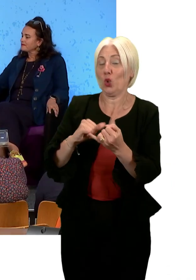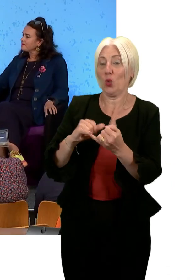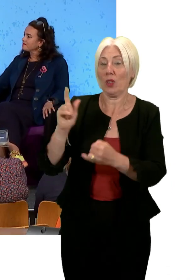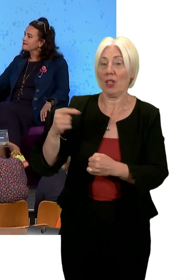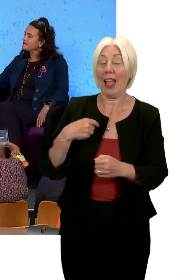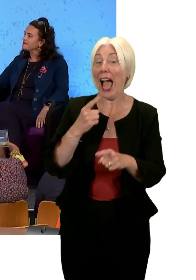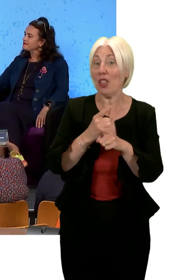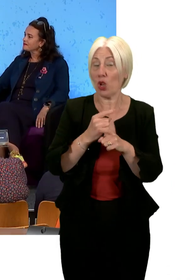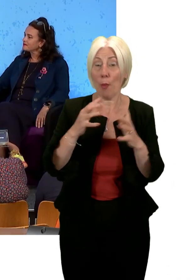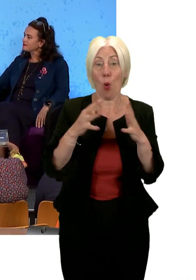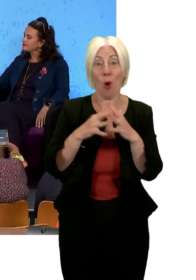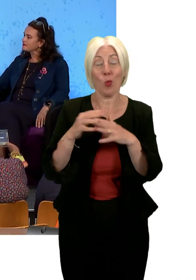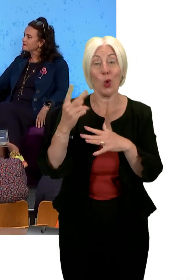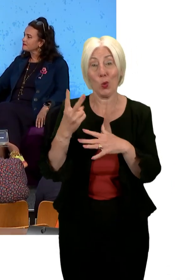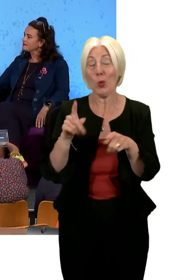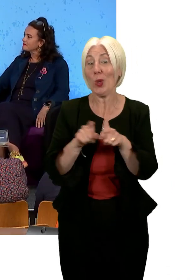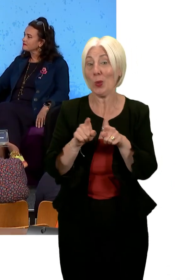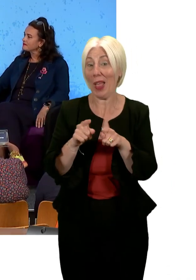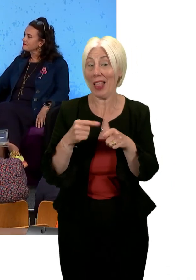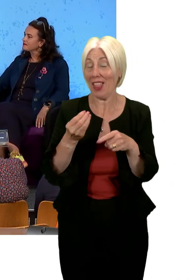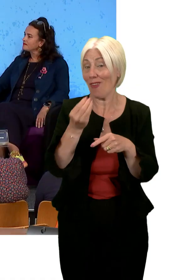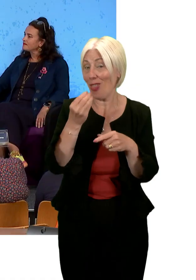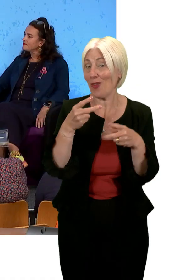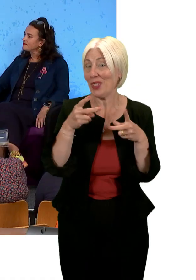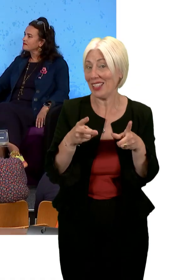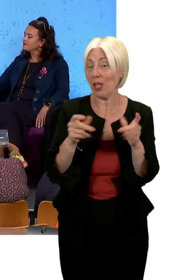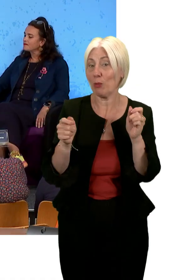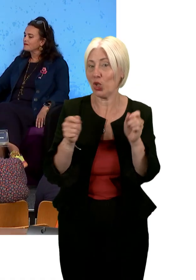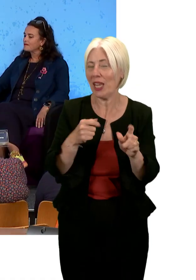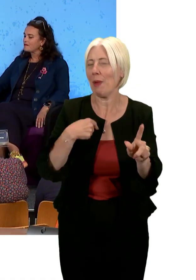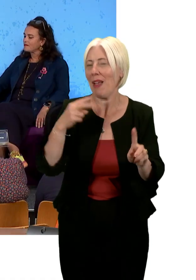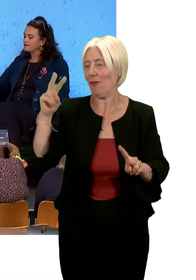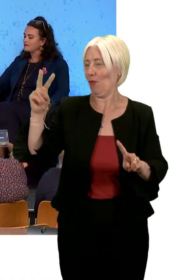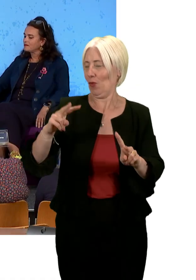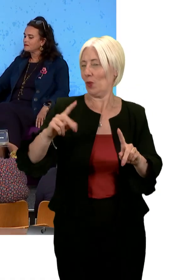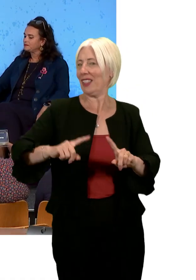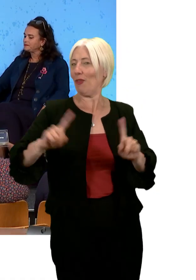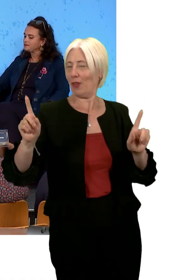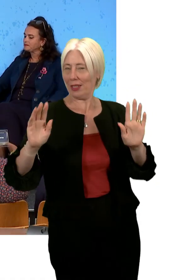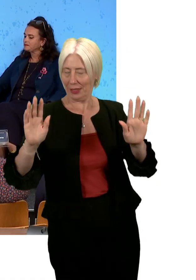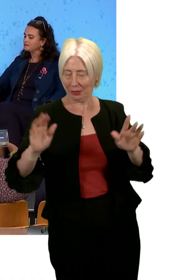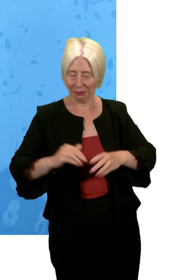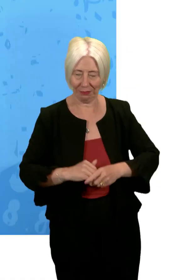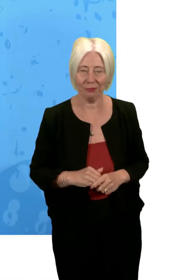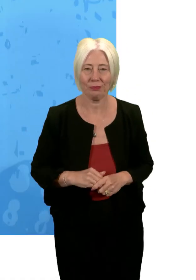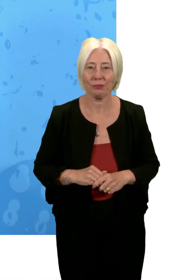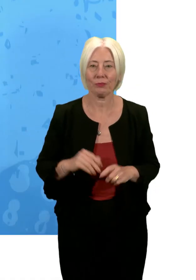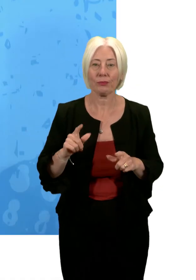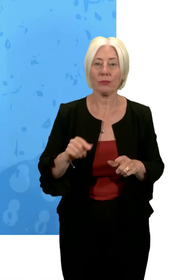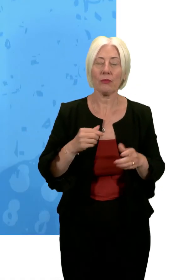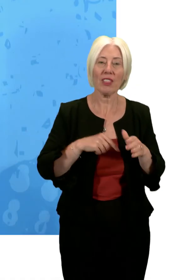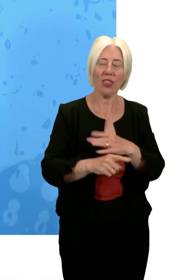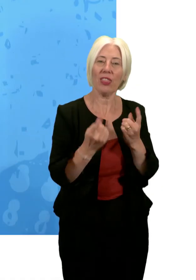about World War II a lot when it comes to our food system changing, but I look at it in a slightly different point of view where the whole home